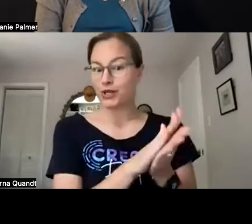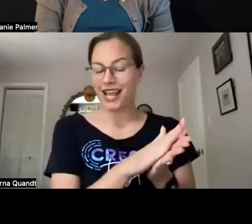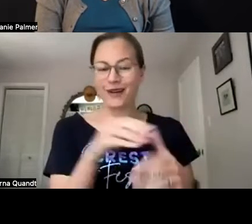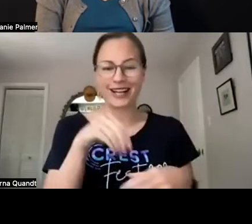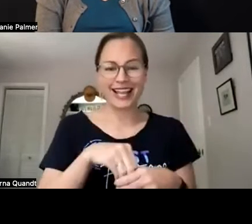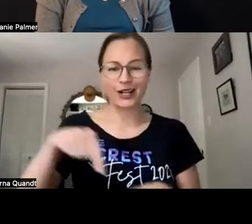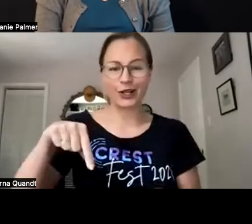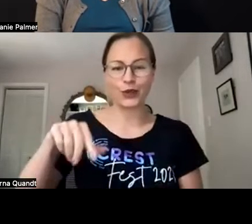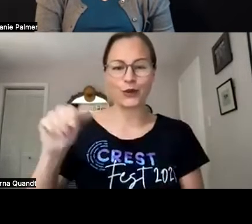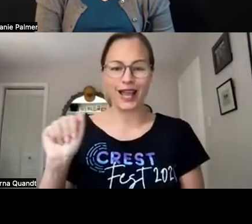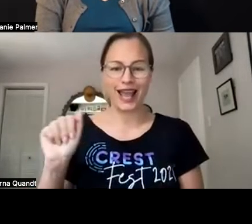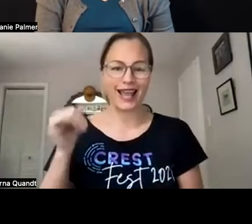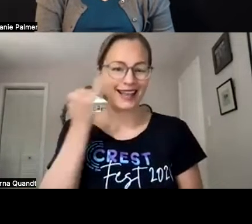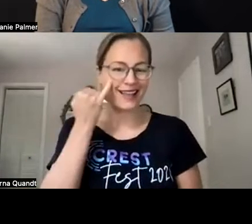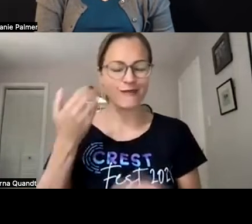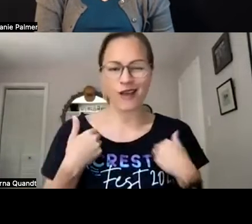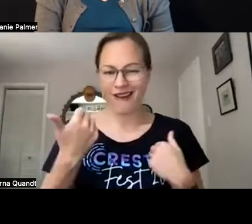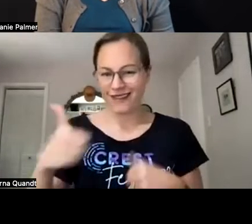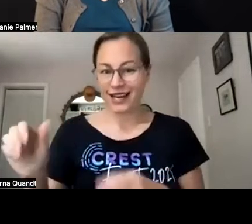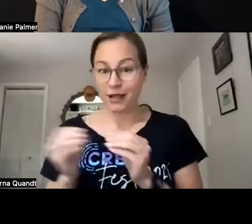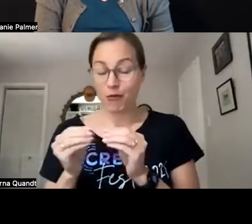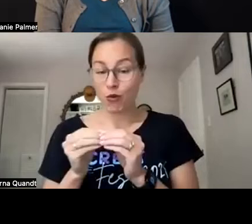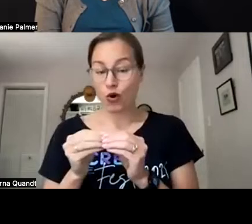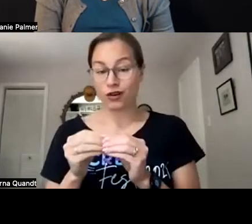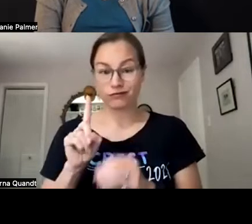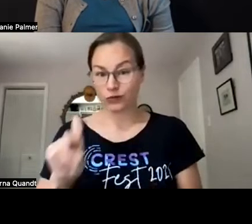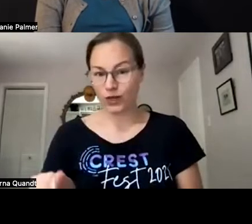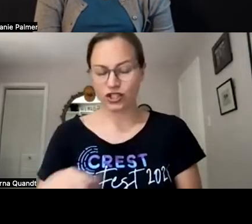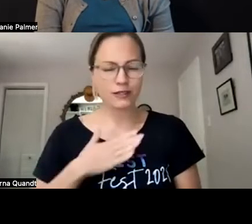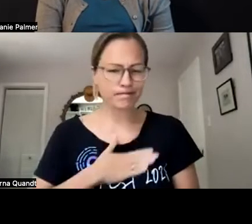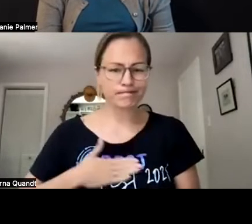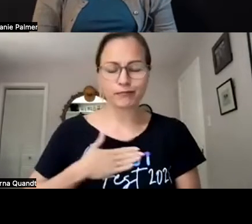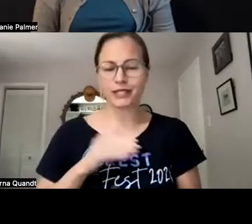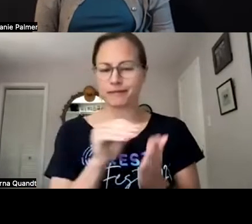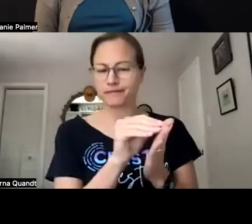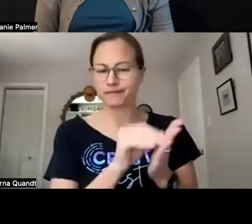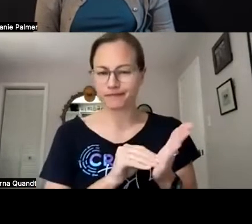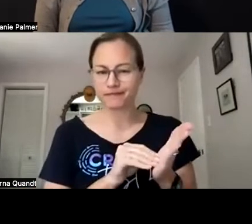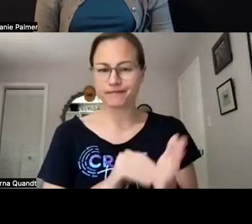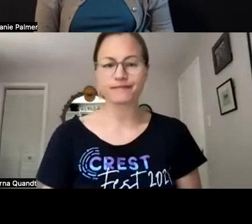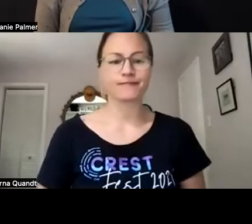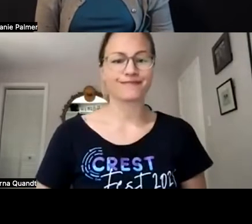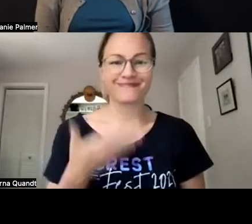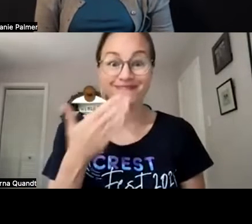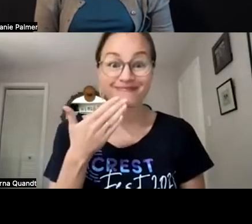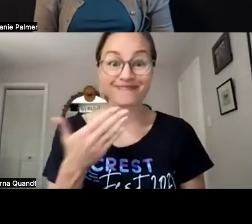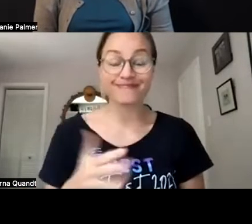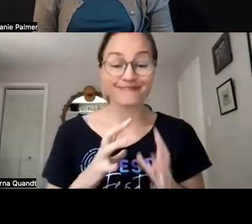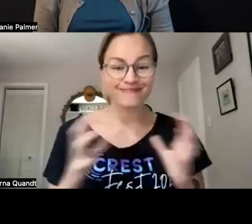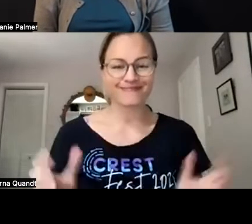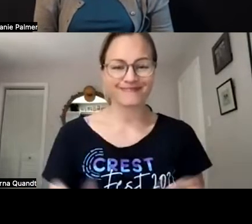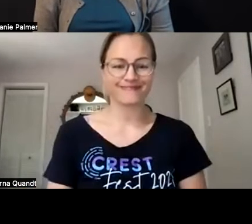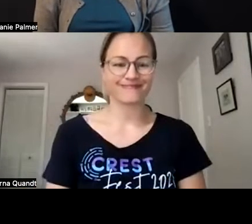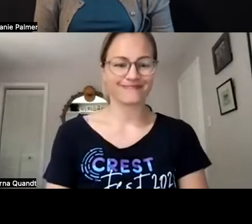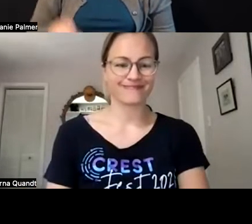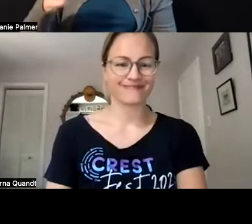but we'll hold on that for now. So, and I will ask anyone to put specific questions in the Q&A, please, moving forward.